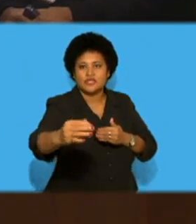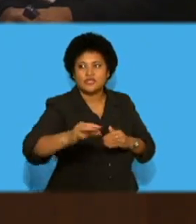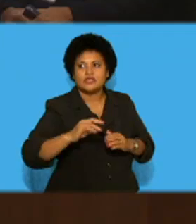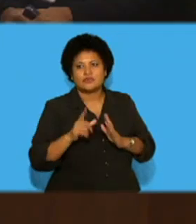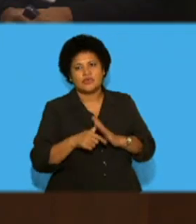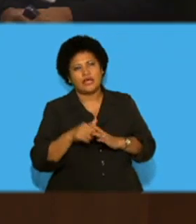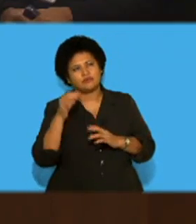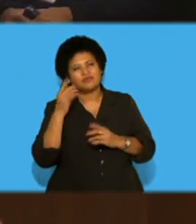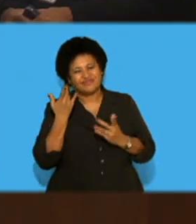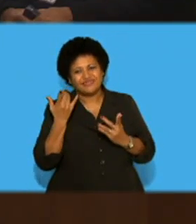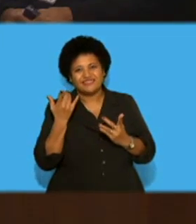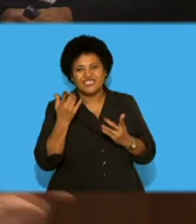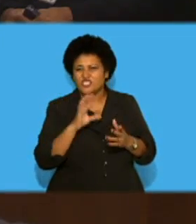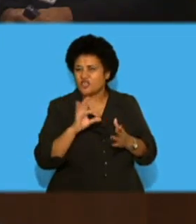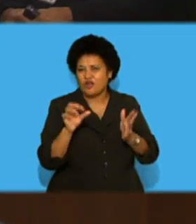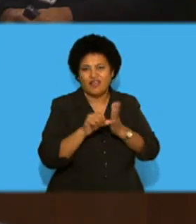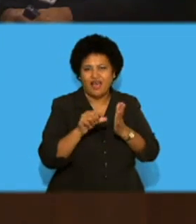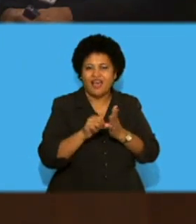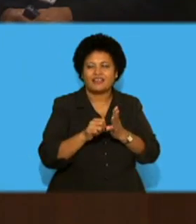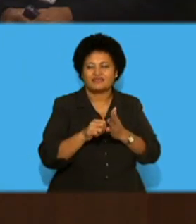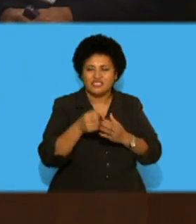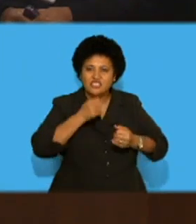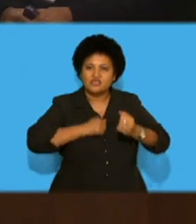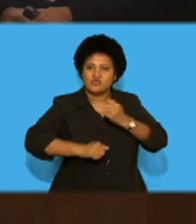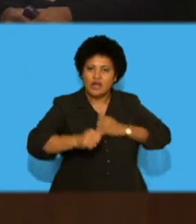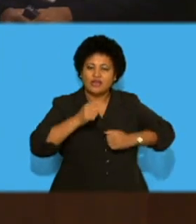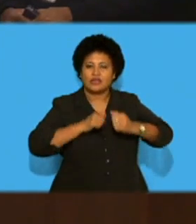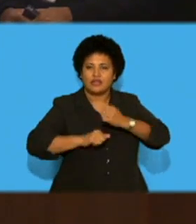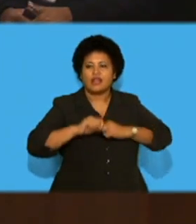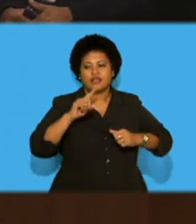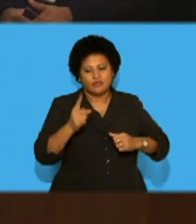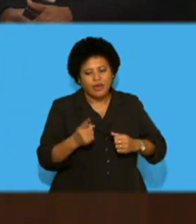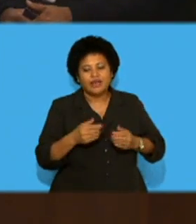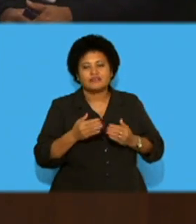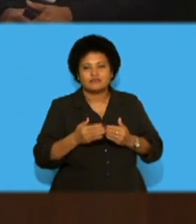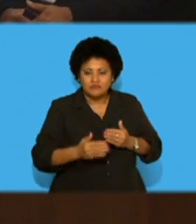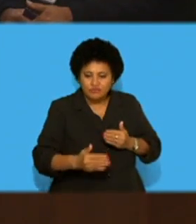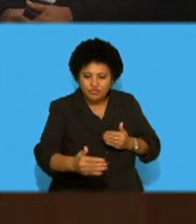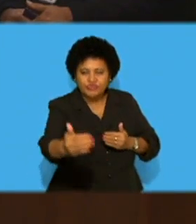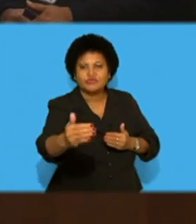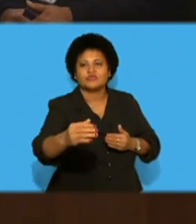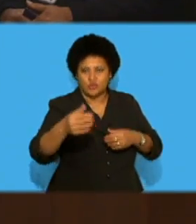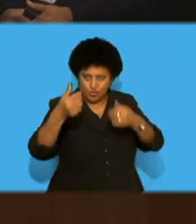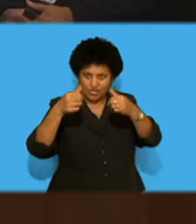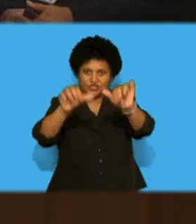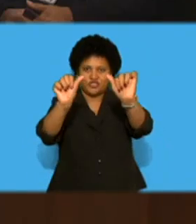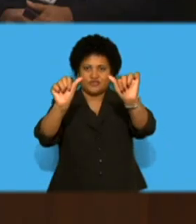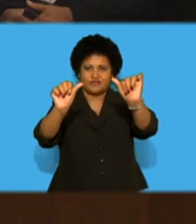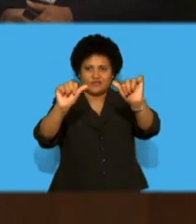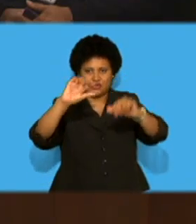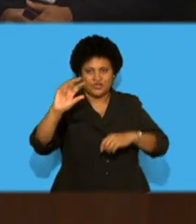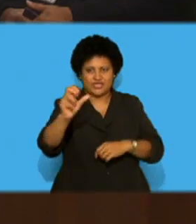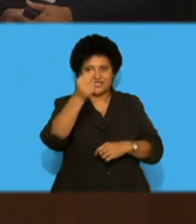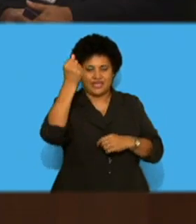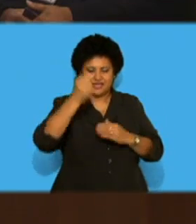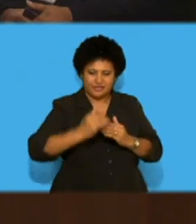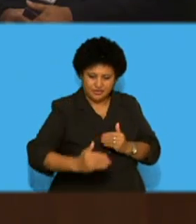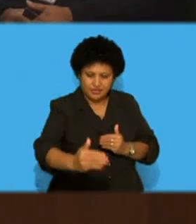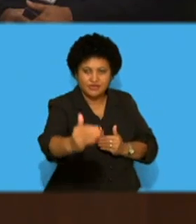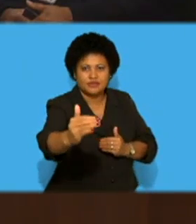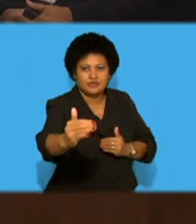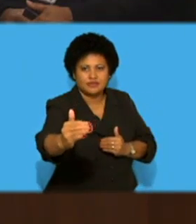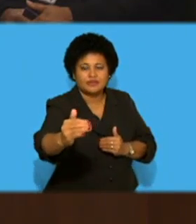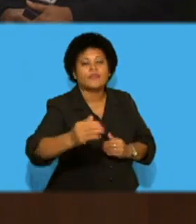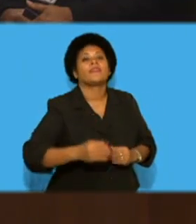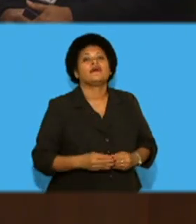that sweet, but it will be extremely sweet down the trail, Madam Speaker. So, Madam Speaker, the reality is